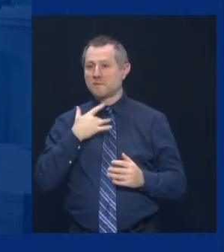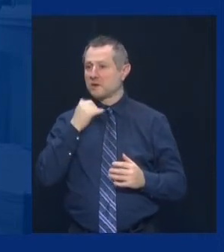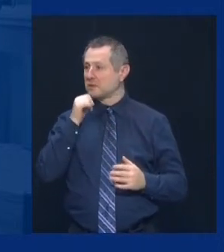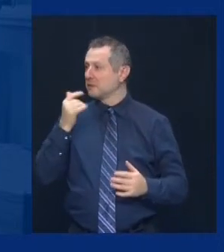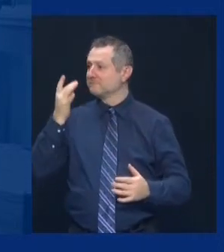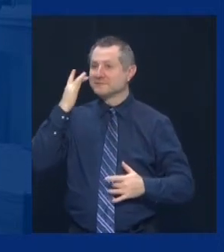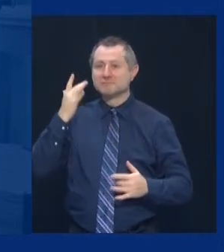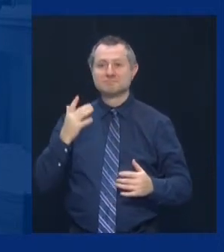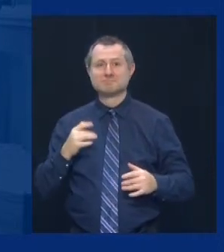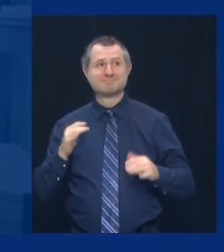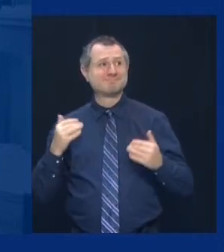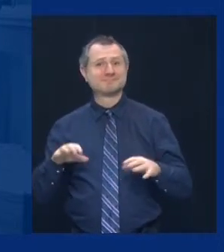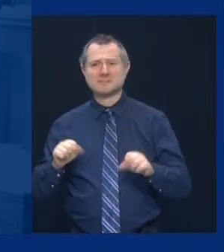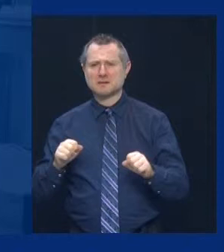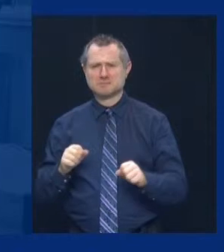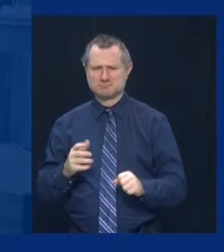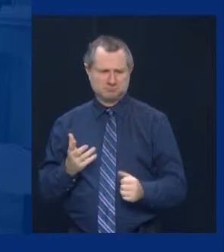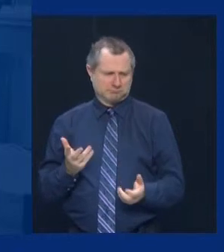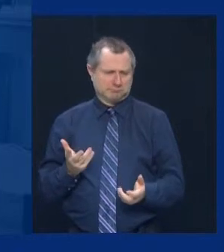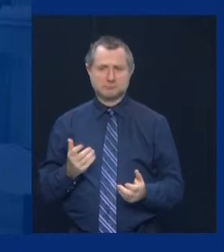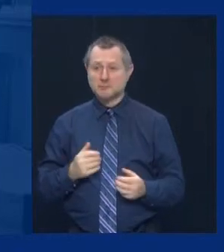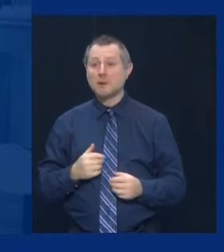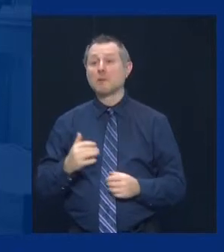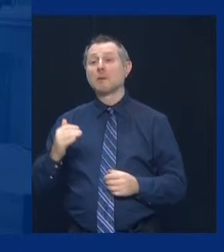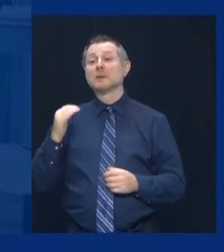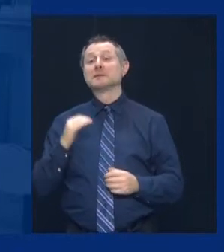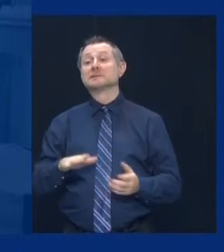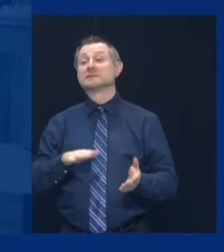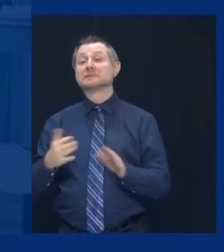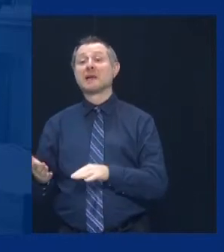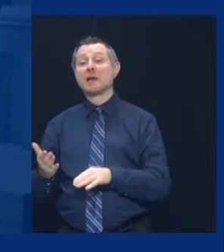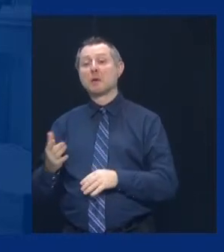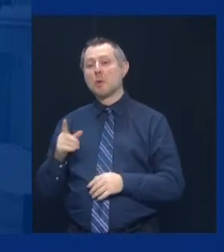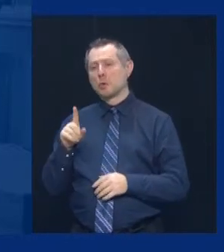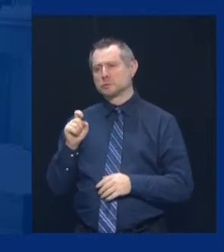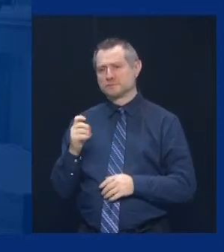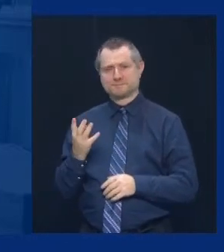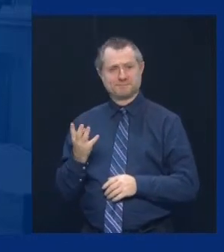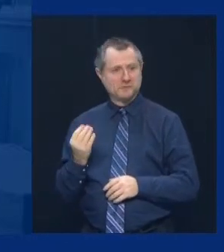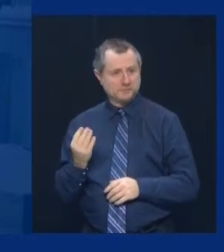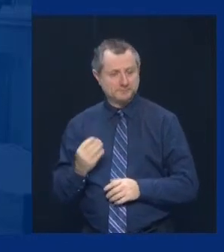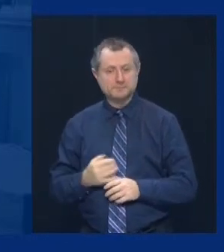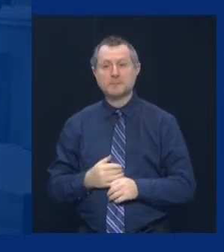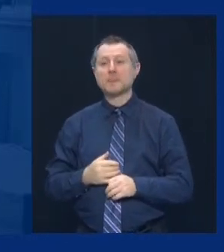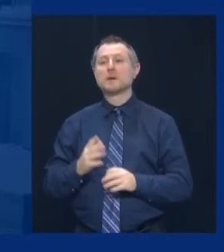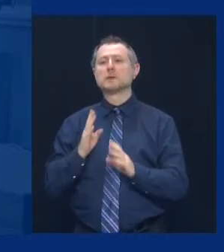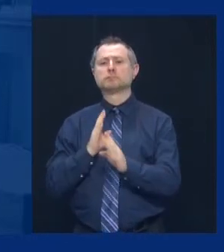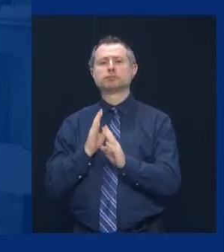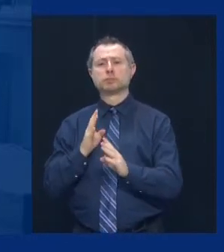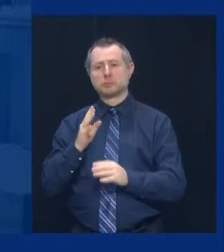next few days. Statewide deaths, 114. The hospitalizations up 376.